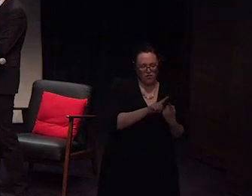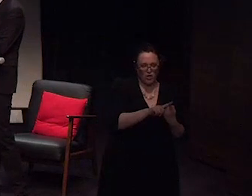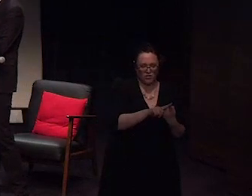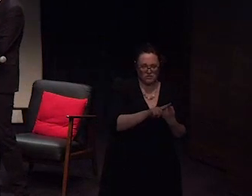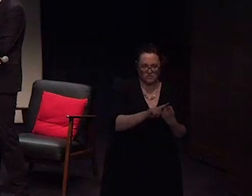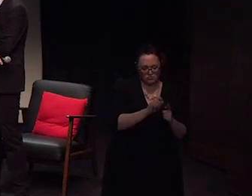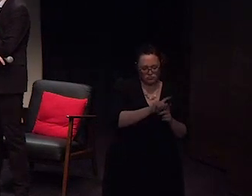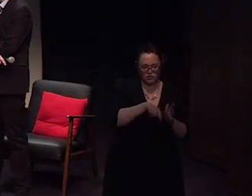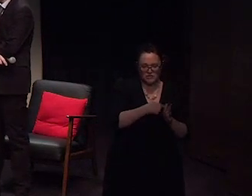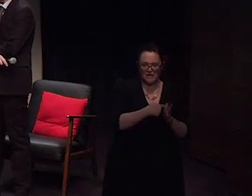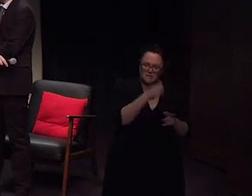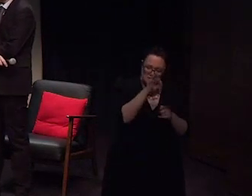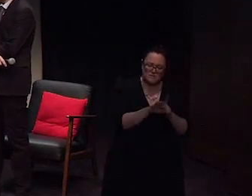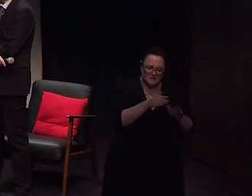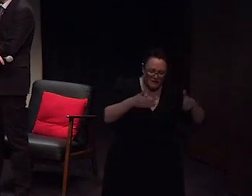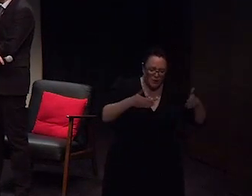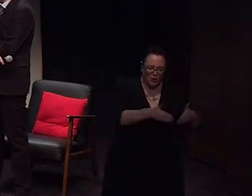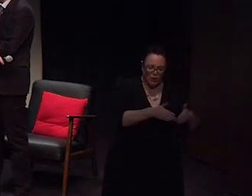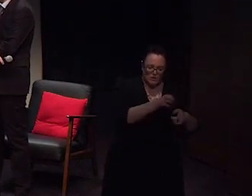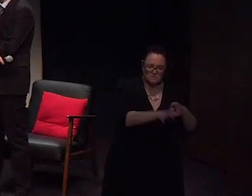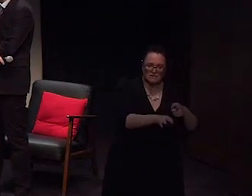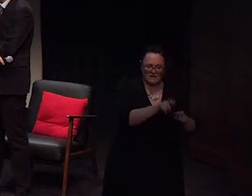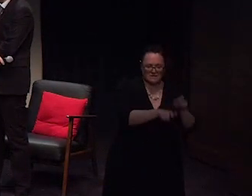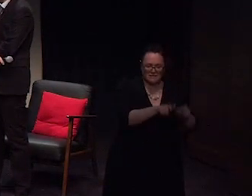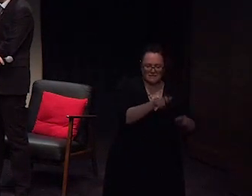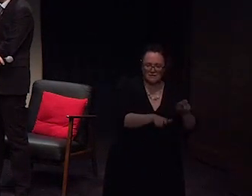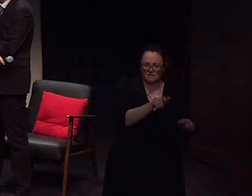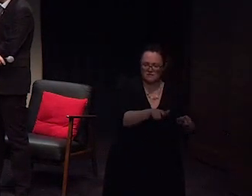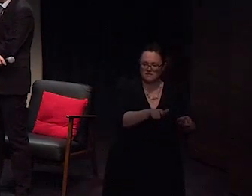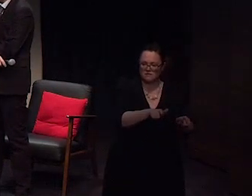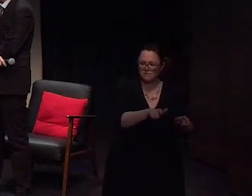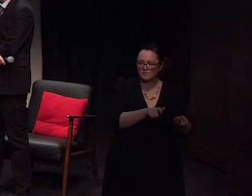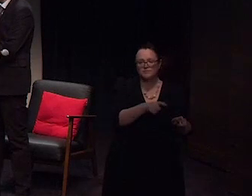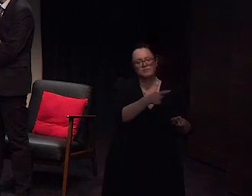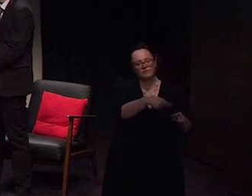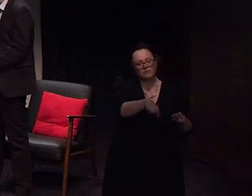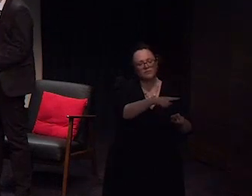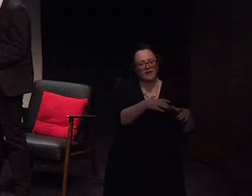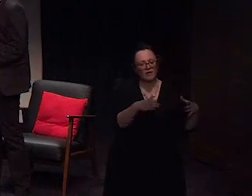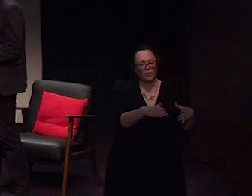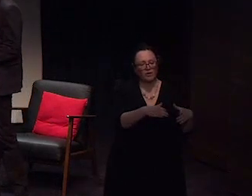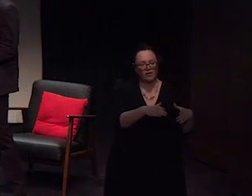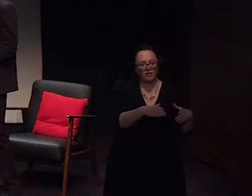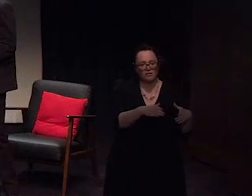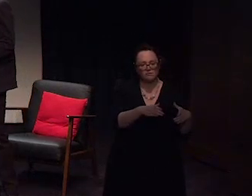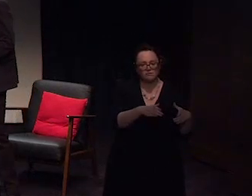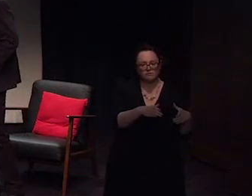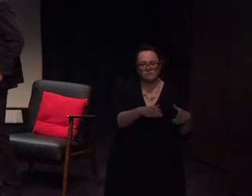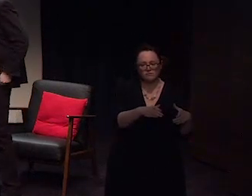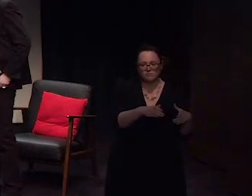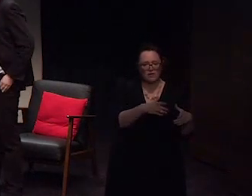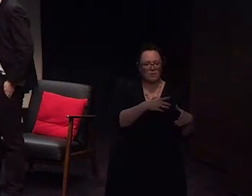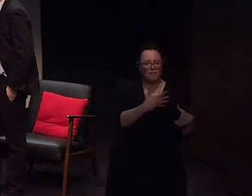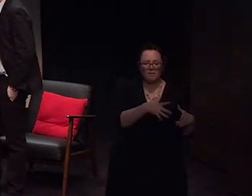specific citizens, which Robert, if you want to explain, basically they were in contact for